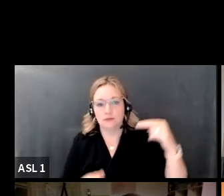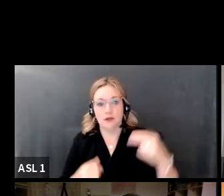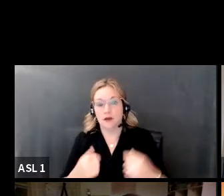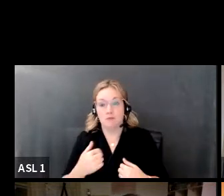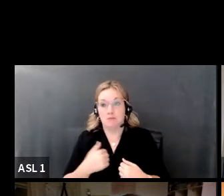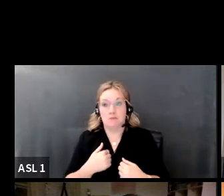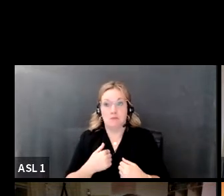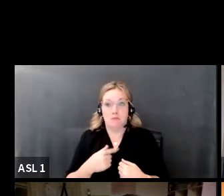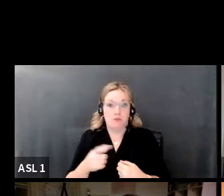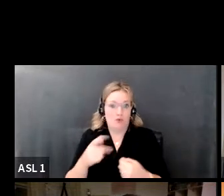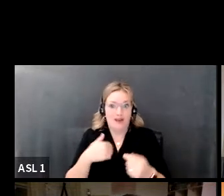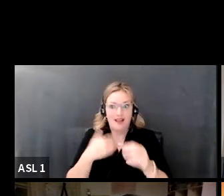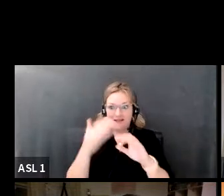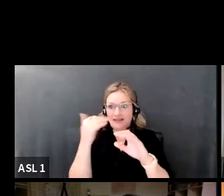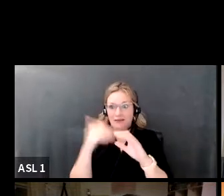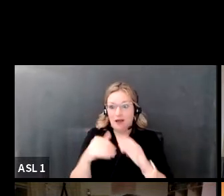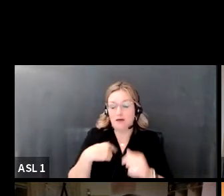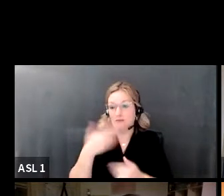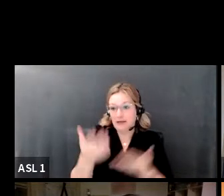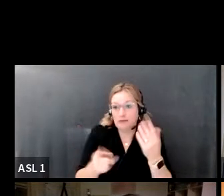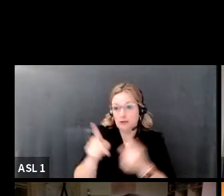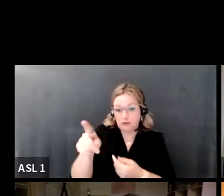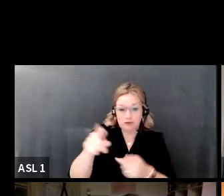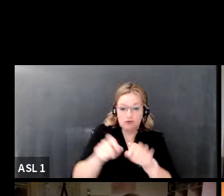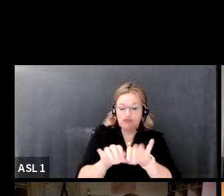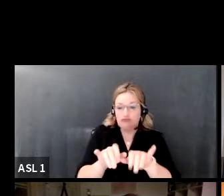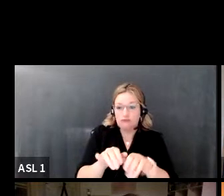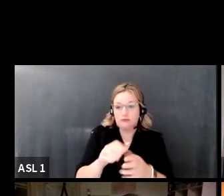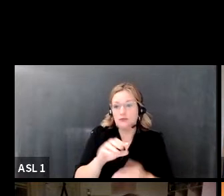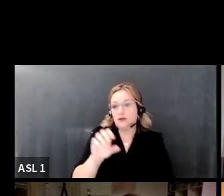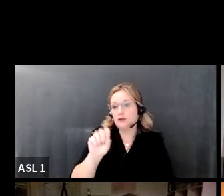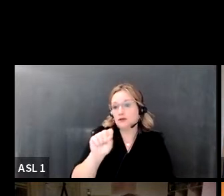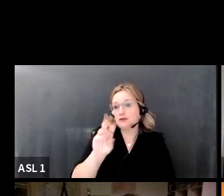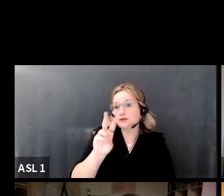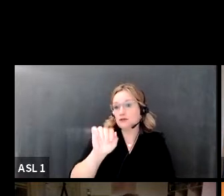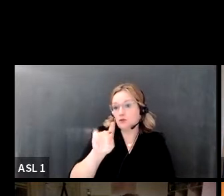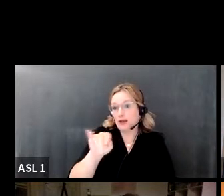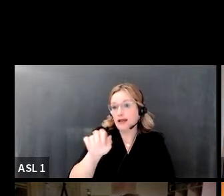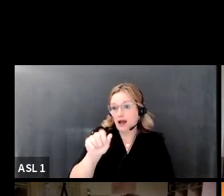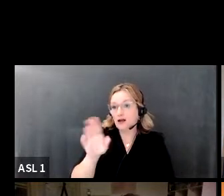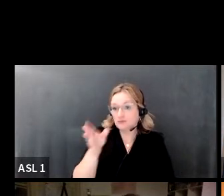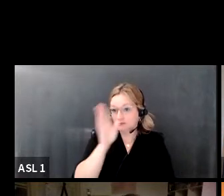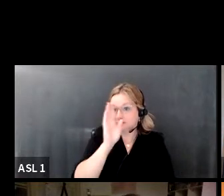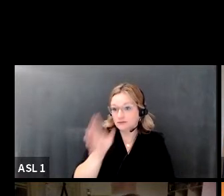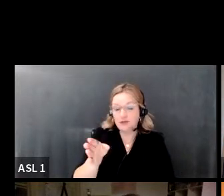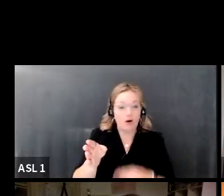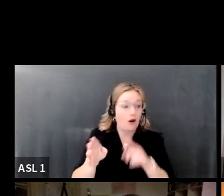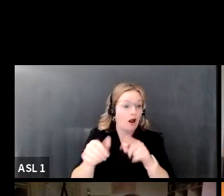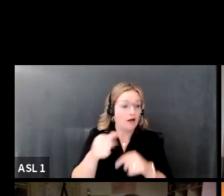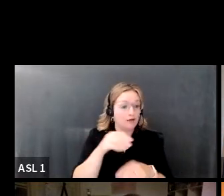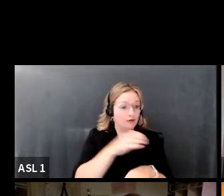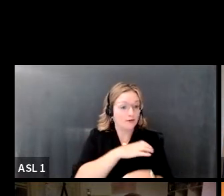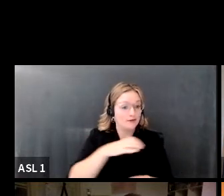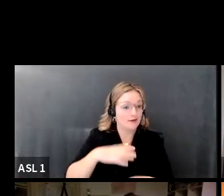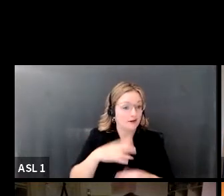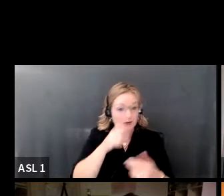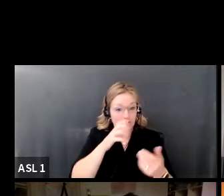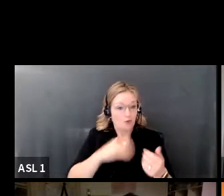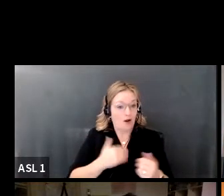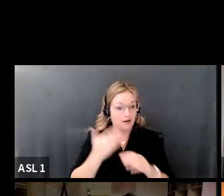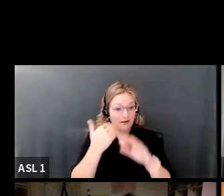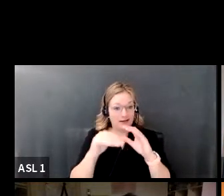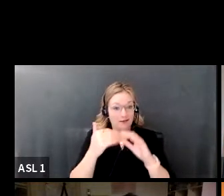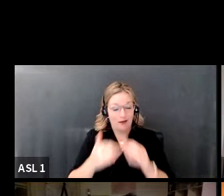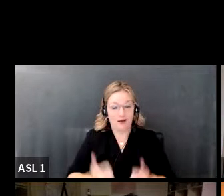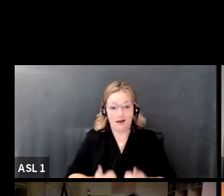to write it down um counselor uh sweden any other counselor interested in that um i can give you